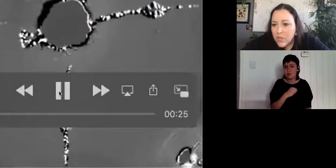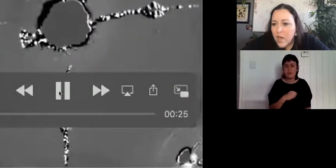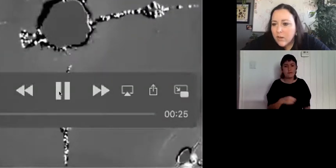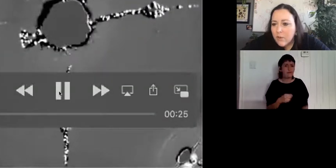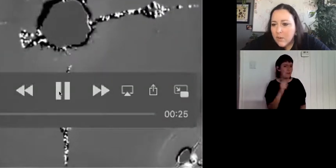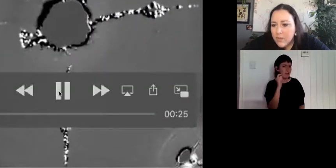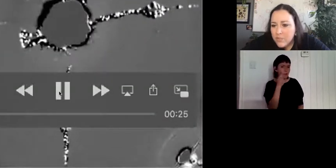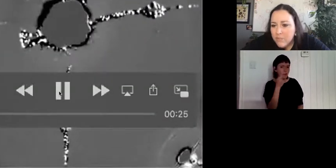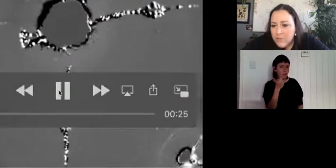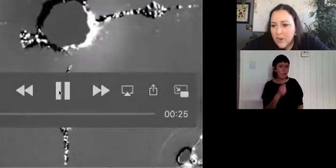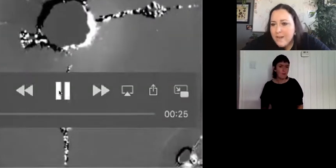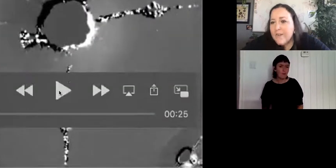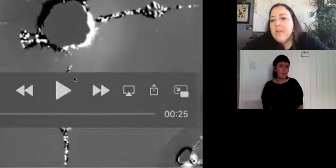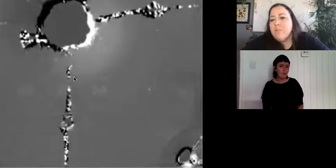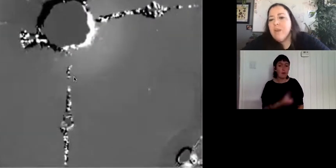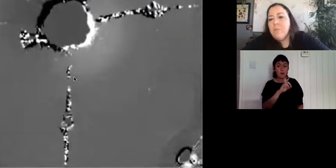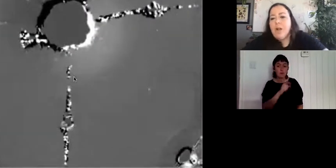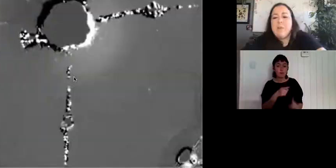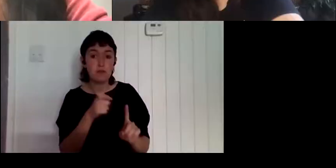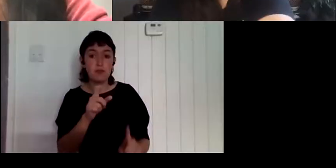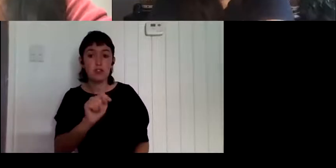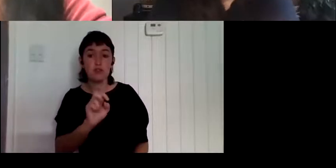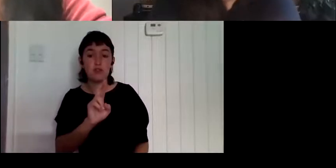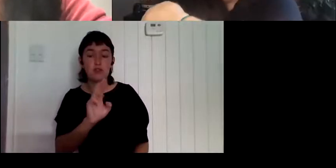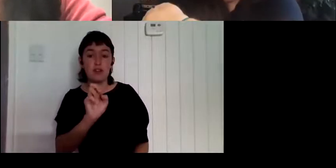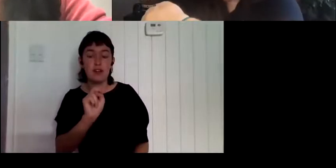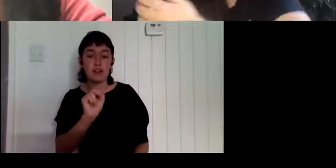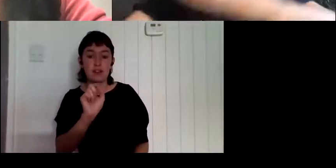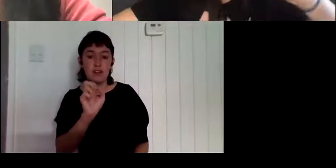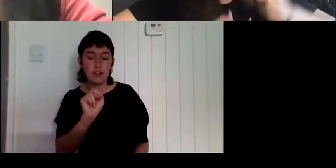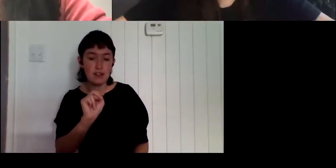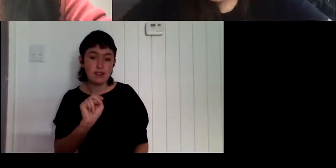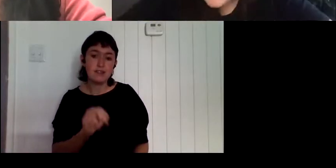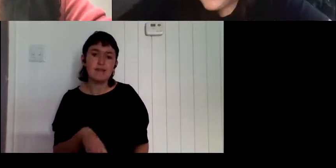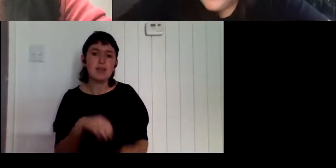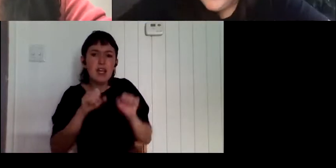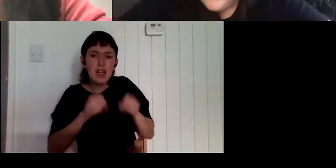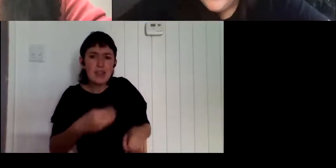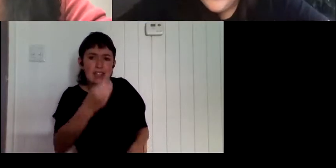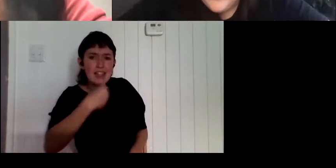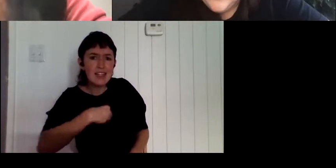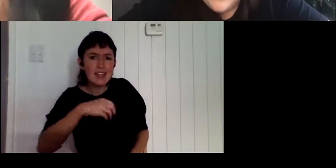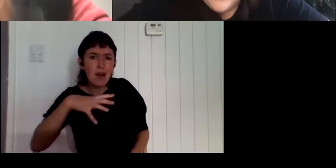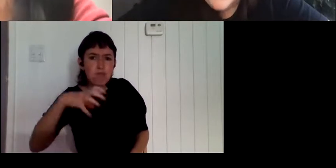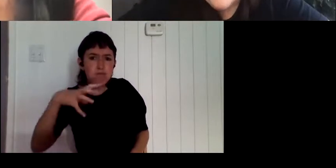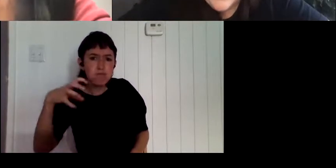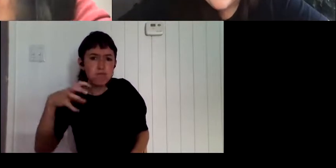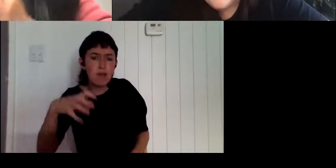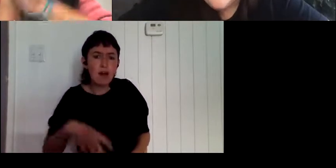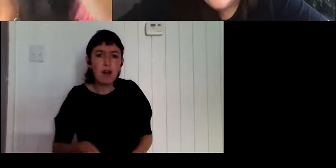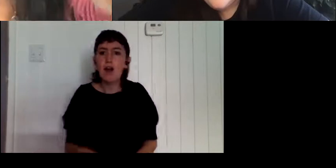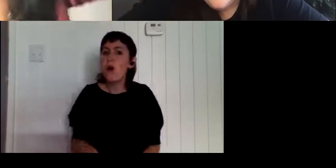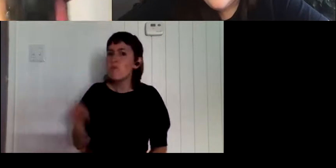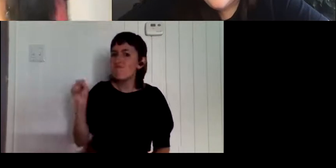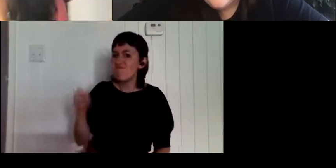cool. All right. We've got a question from Trenton Brockman. Uh, can we eat jellyfish? Oh, absolutely. You can